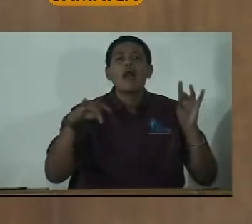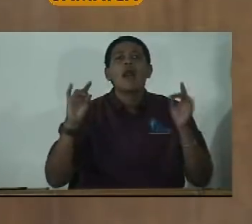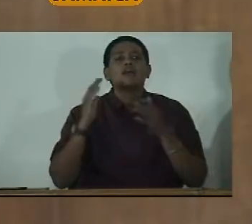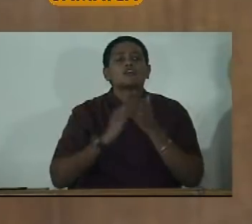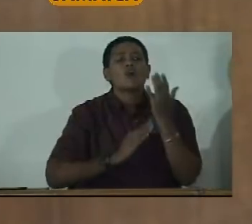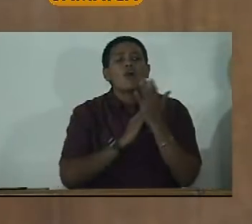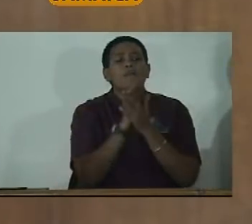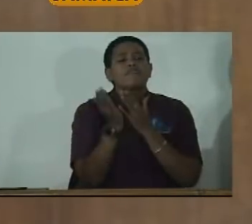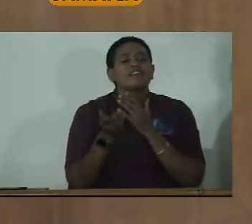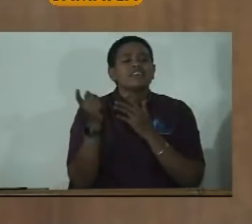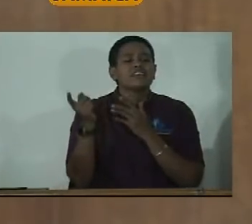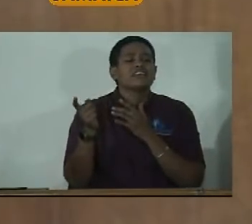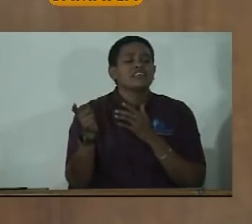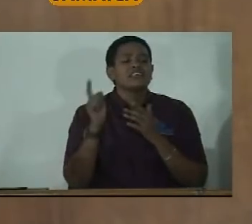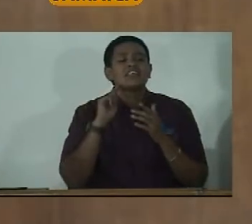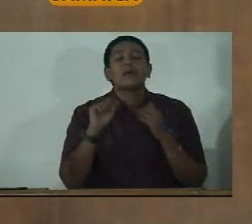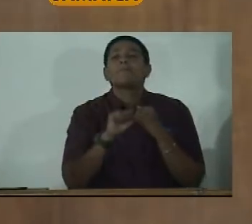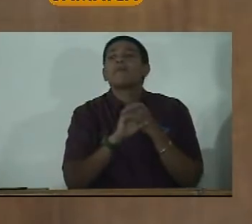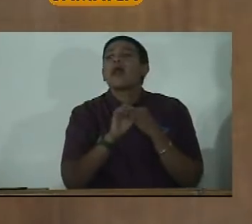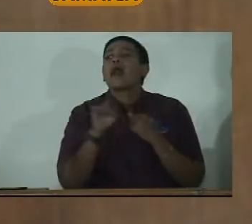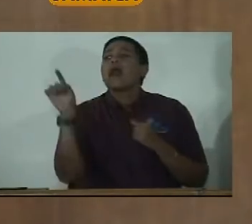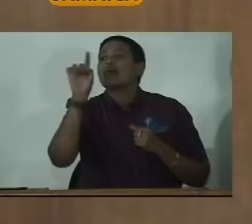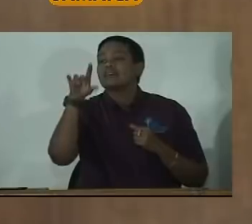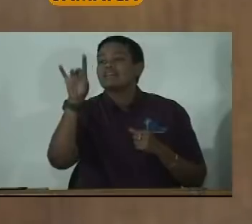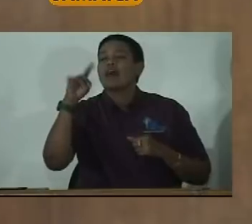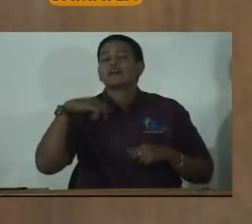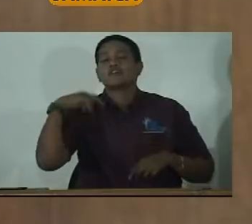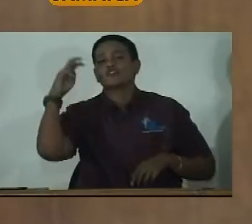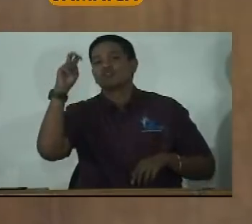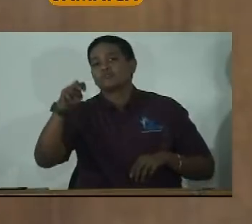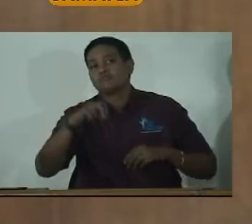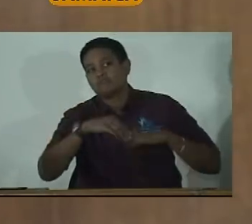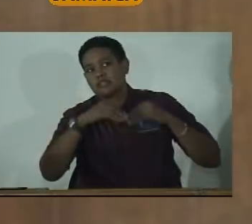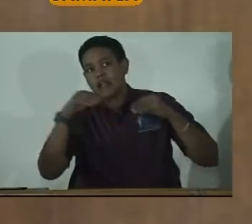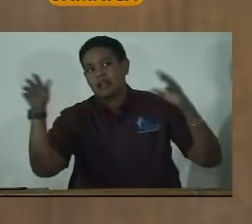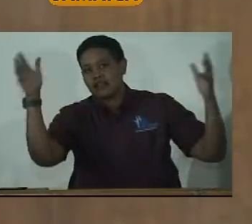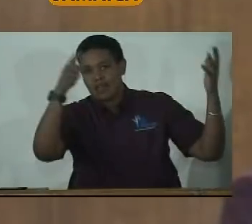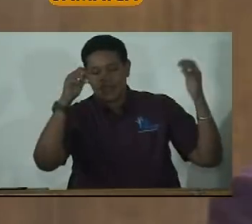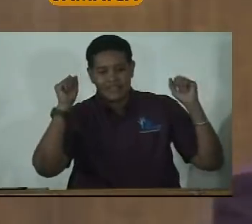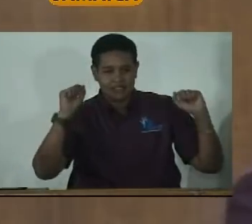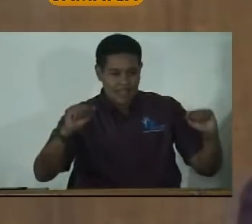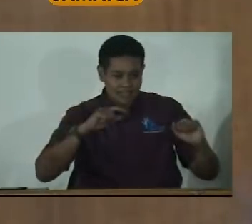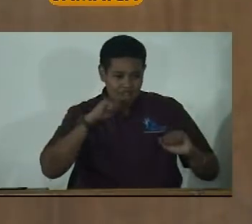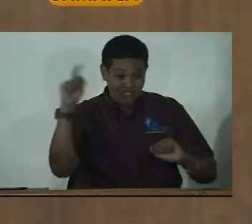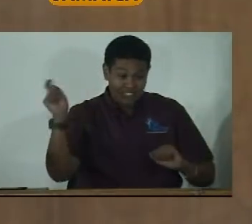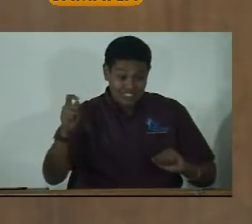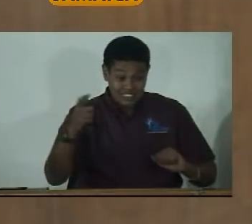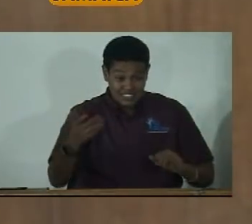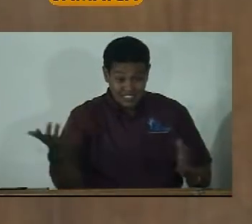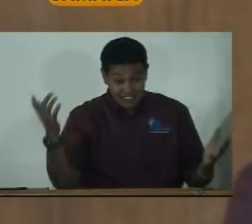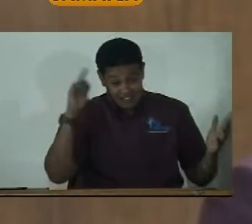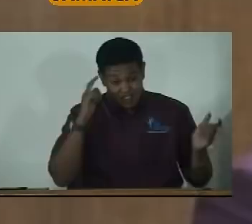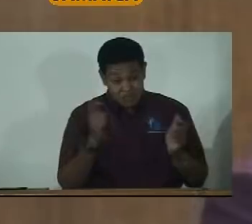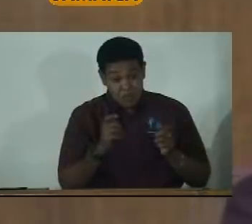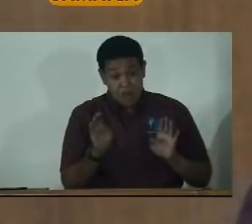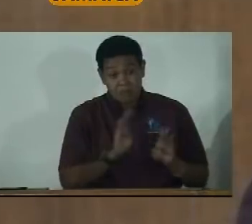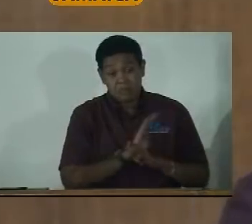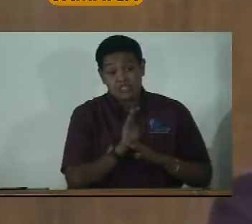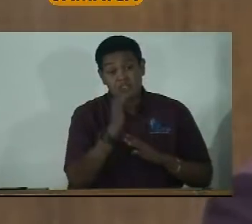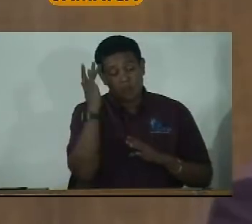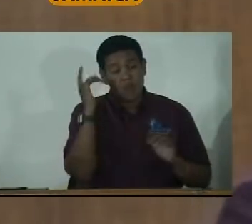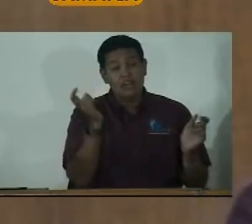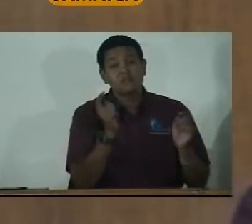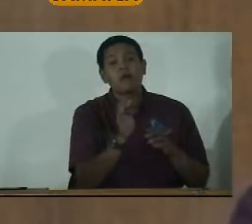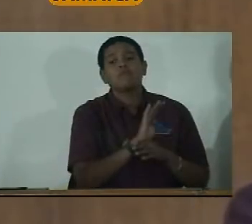these markets for us. And it is a necessary thing for a small business, because a small business